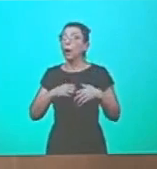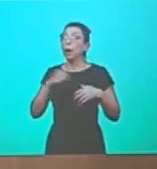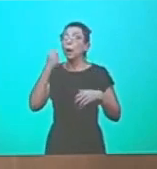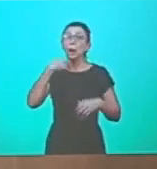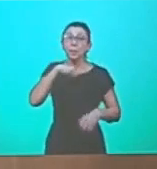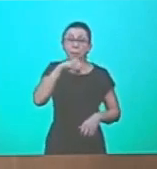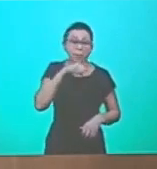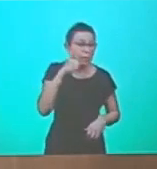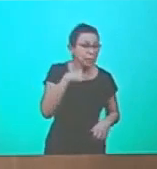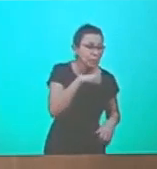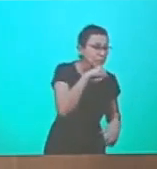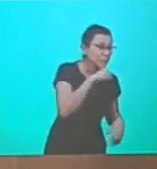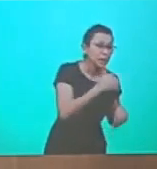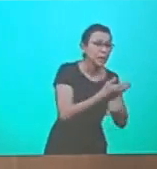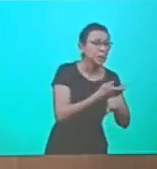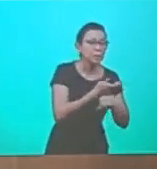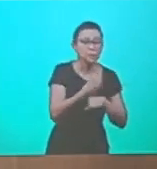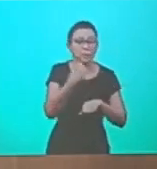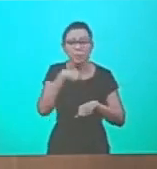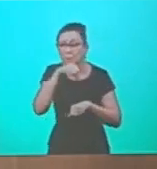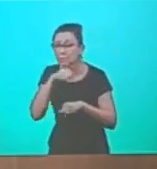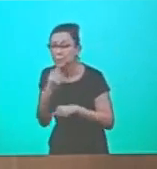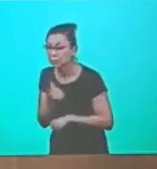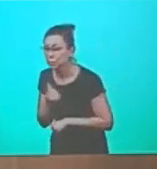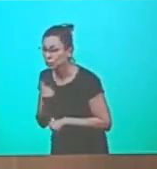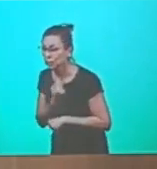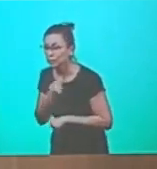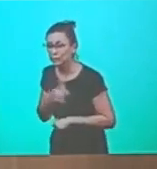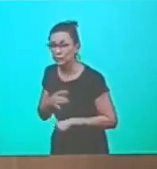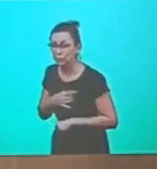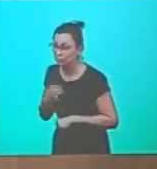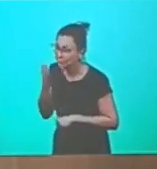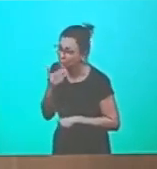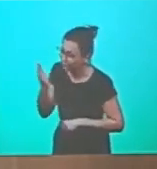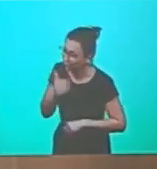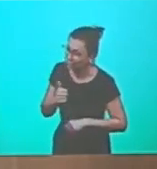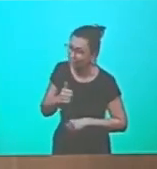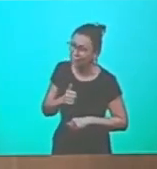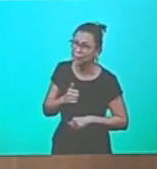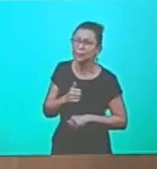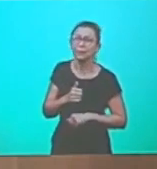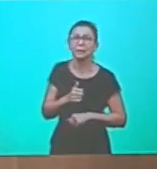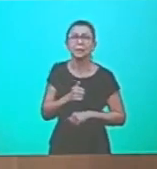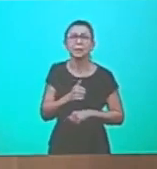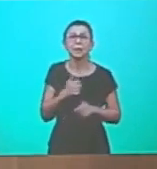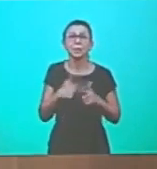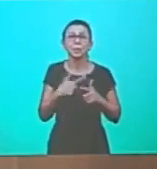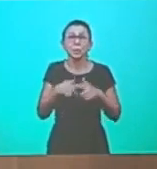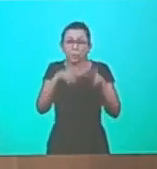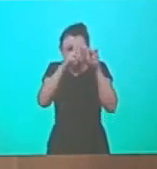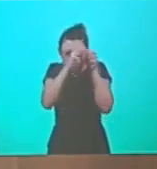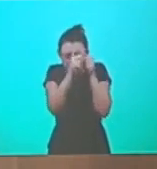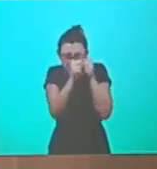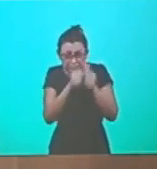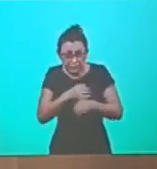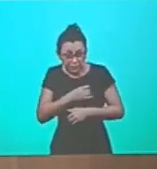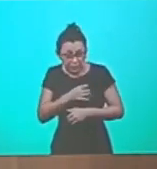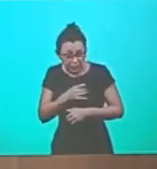If all the lights went out suddenly. And then you say, Mom, where are you? I'm